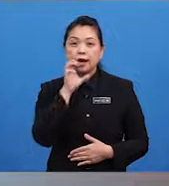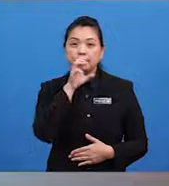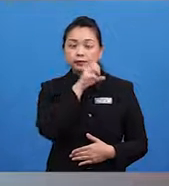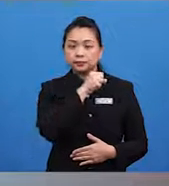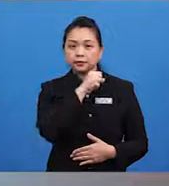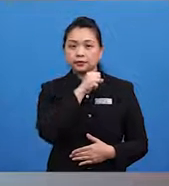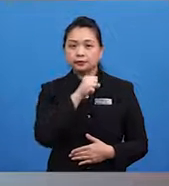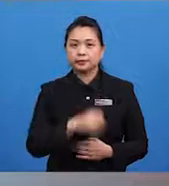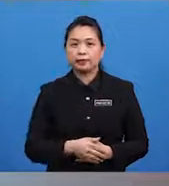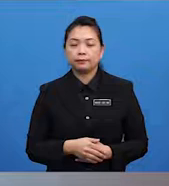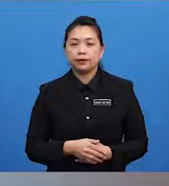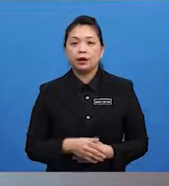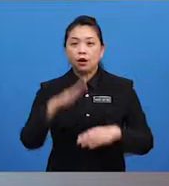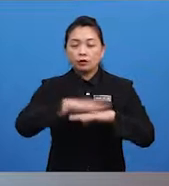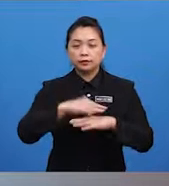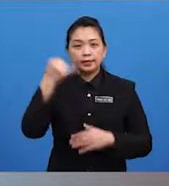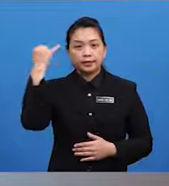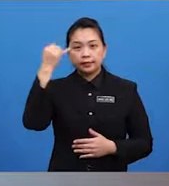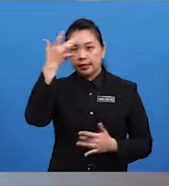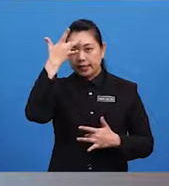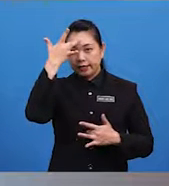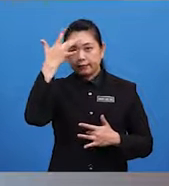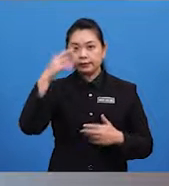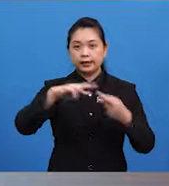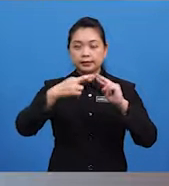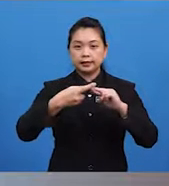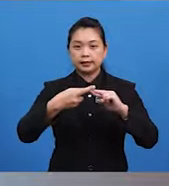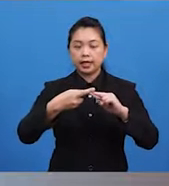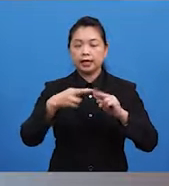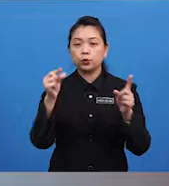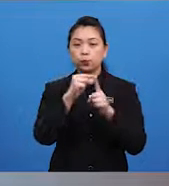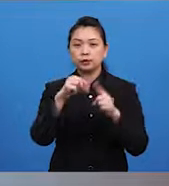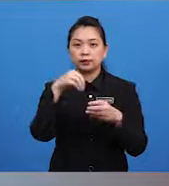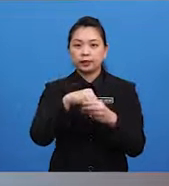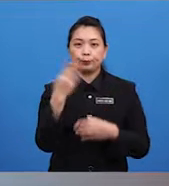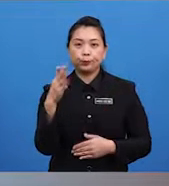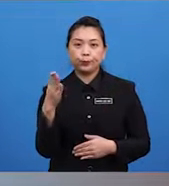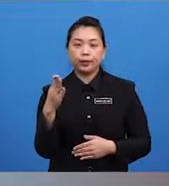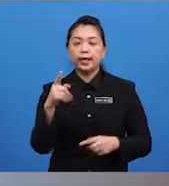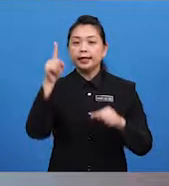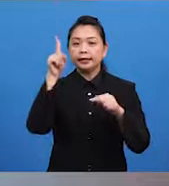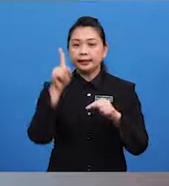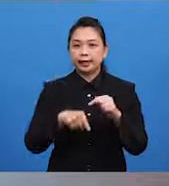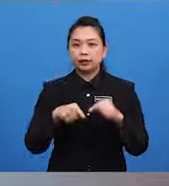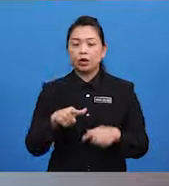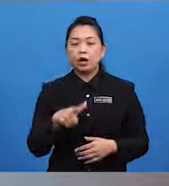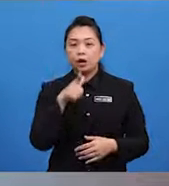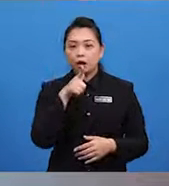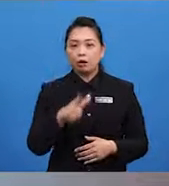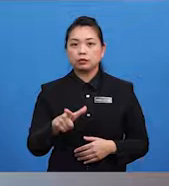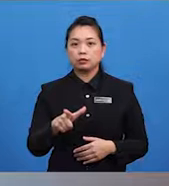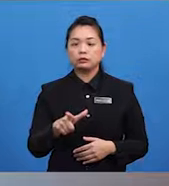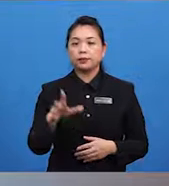look after aging or ill relatives, and the words in blue that can no longer be taken